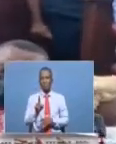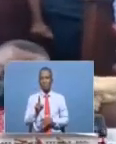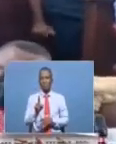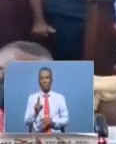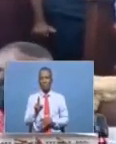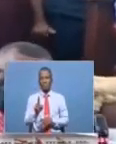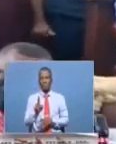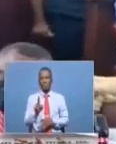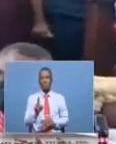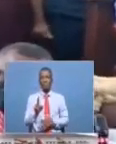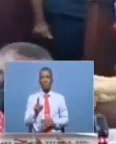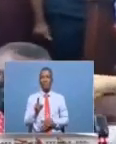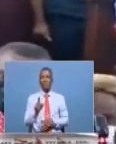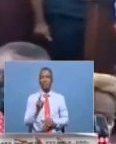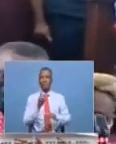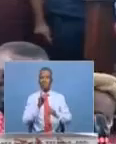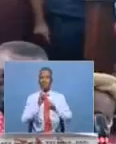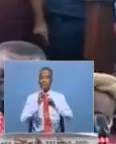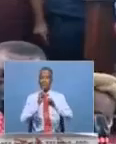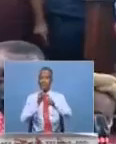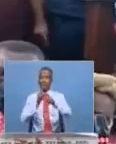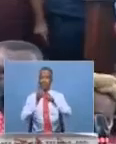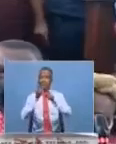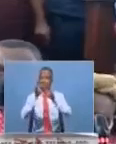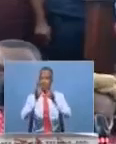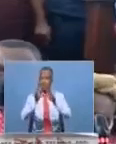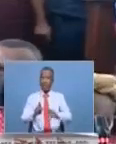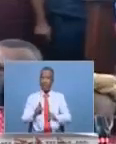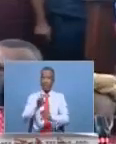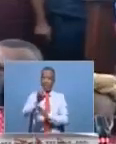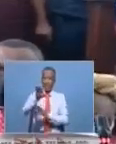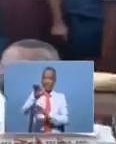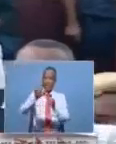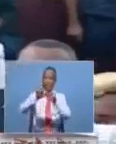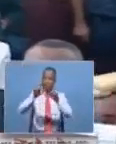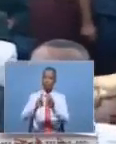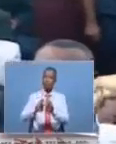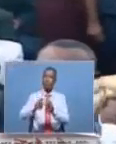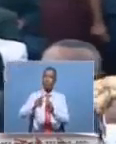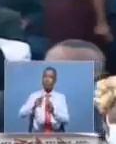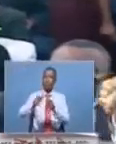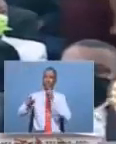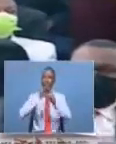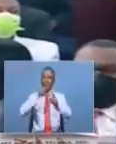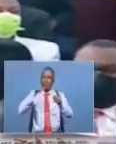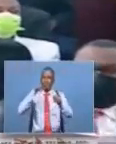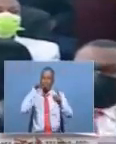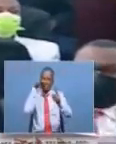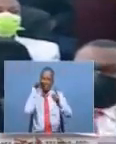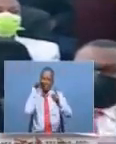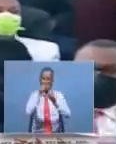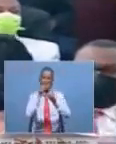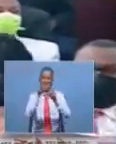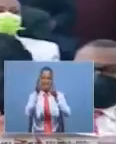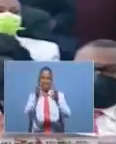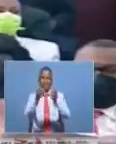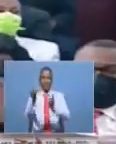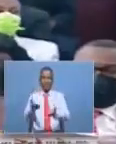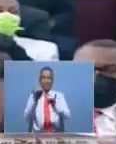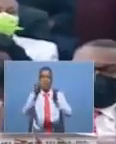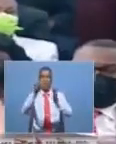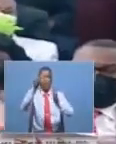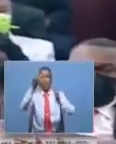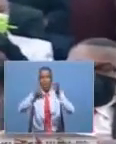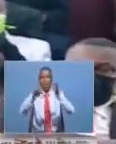The respondents made specific proposals to the court, and those proposals did